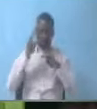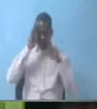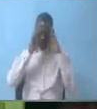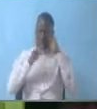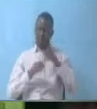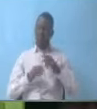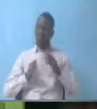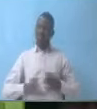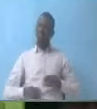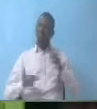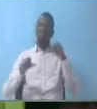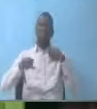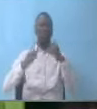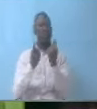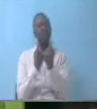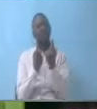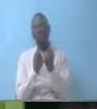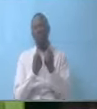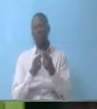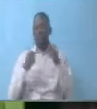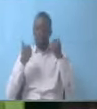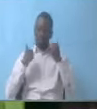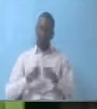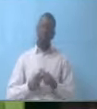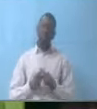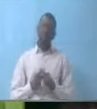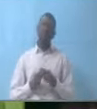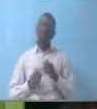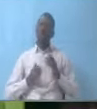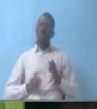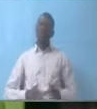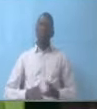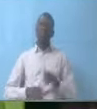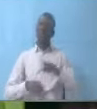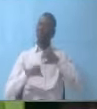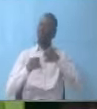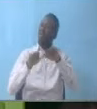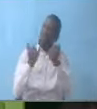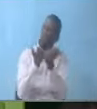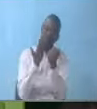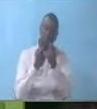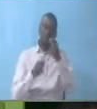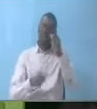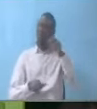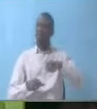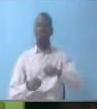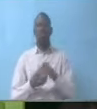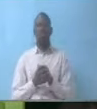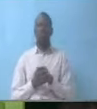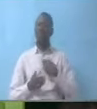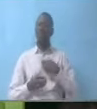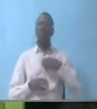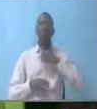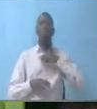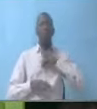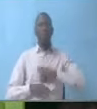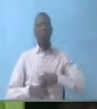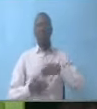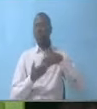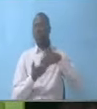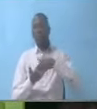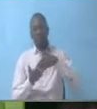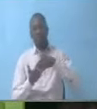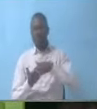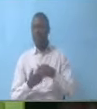human imperfections, our human frailty, our human weakness,